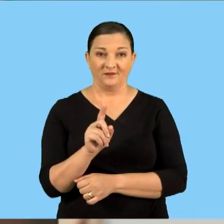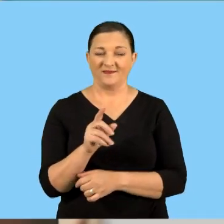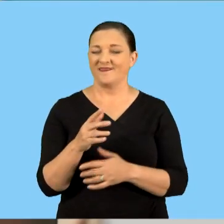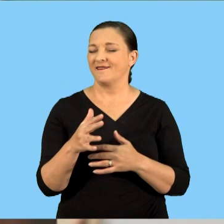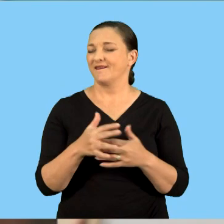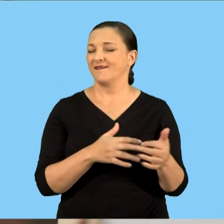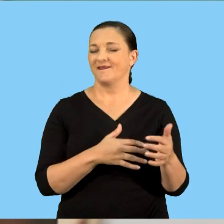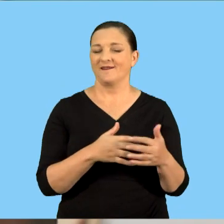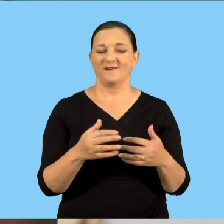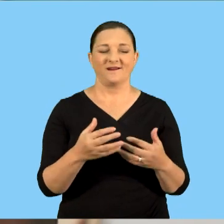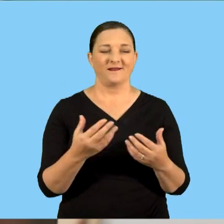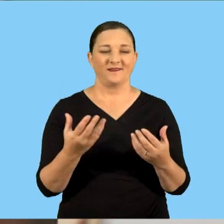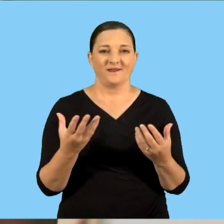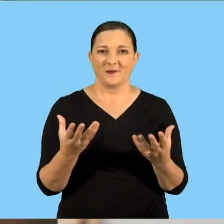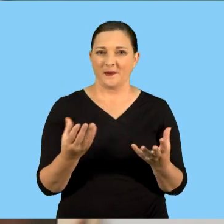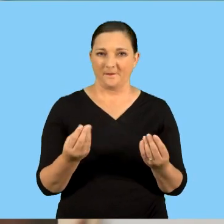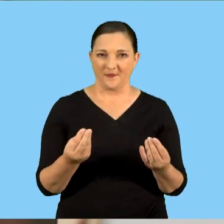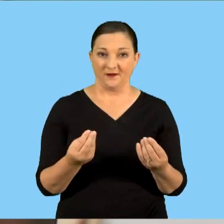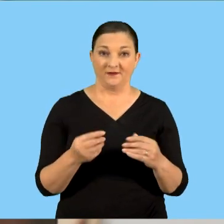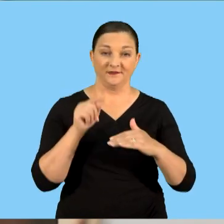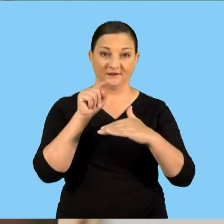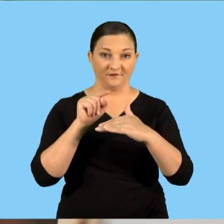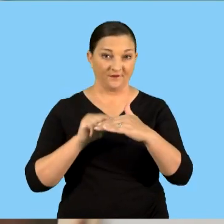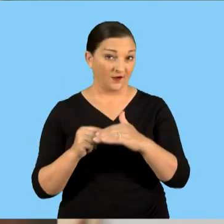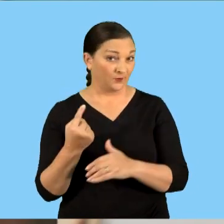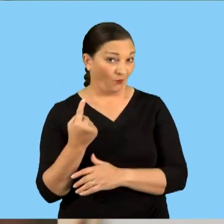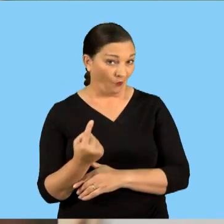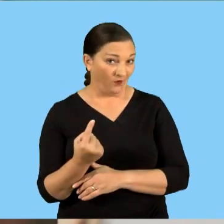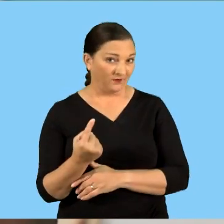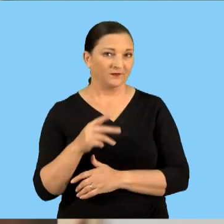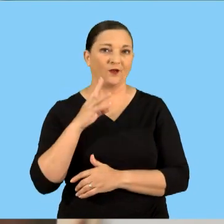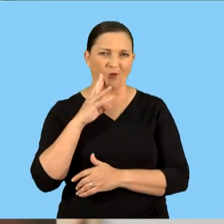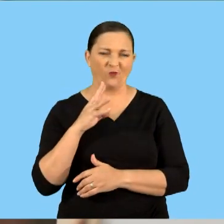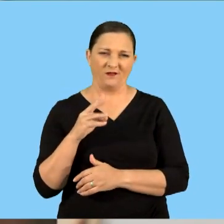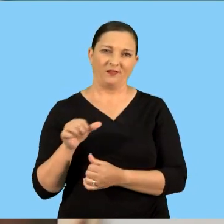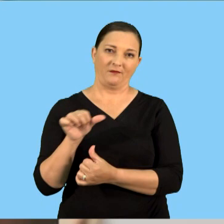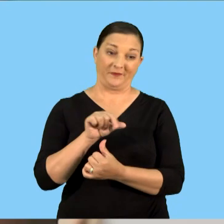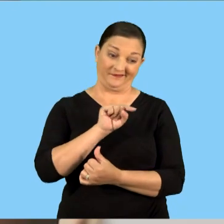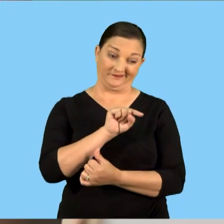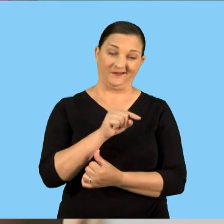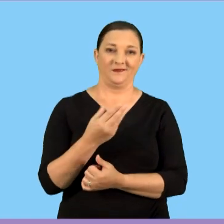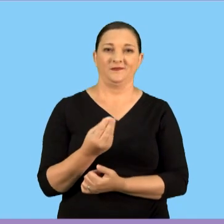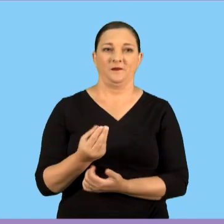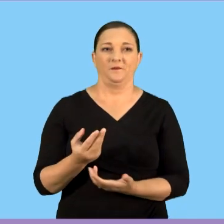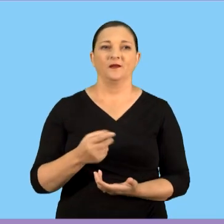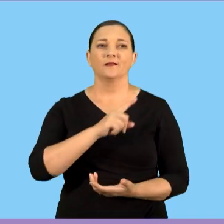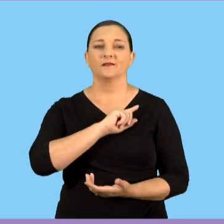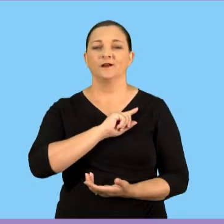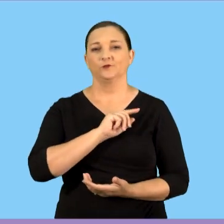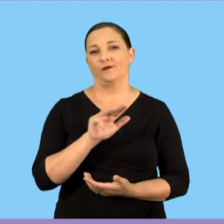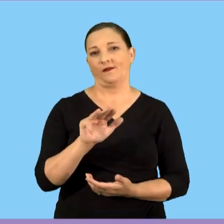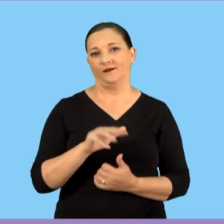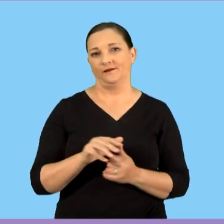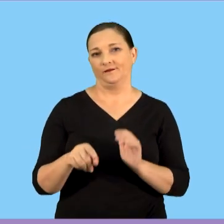1, any number divided by 1 will be that number. So that means that our